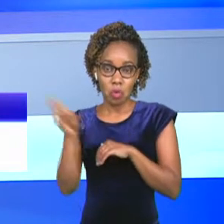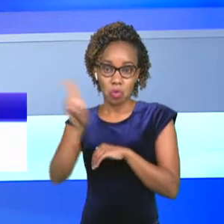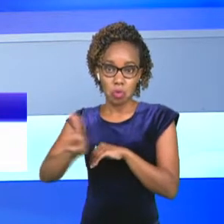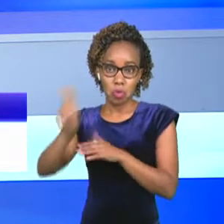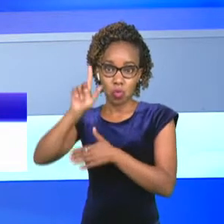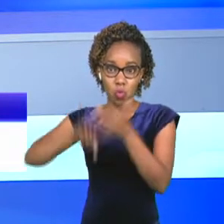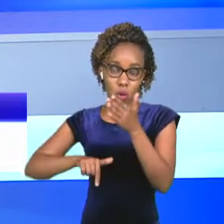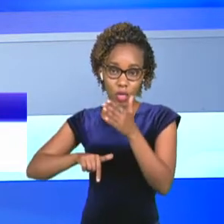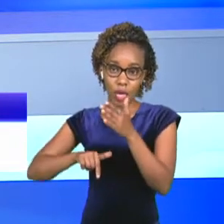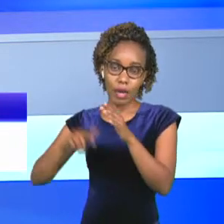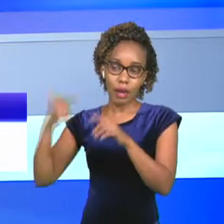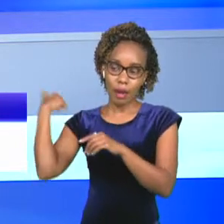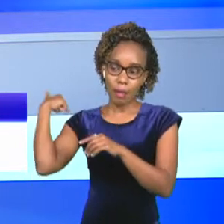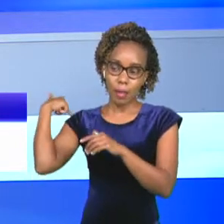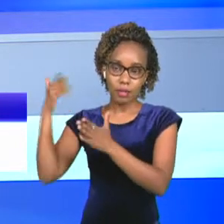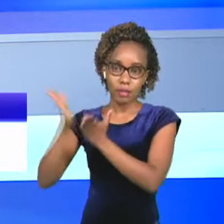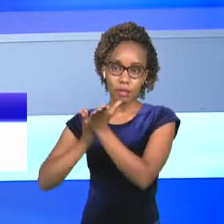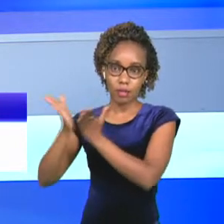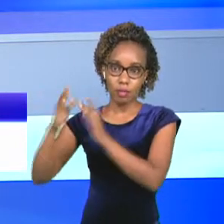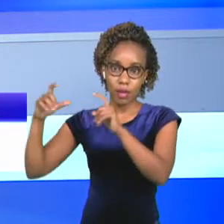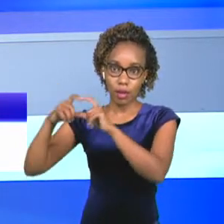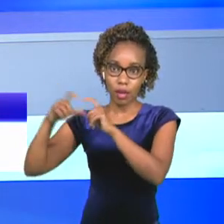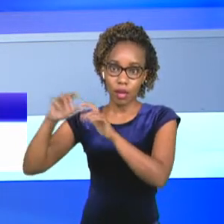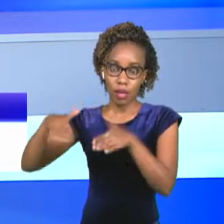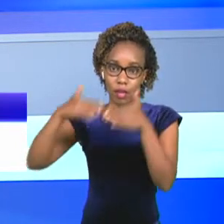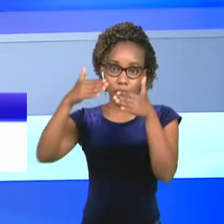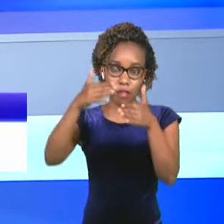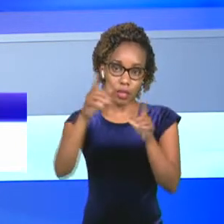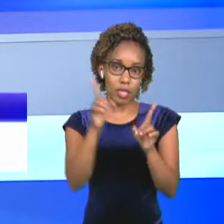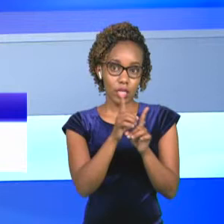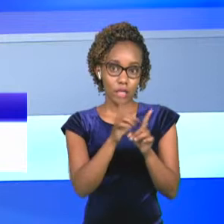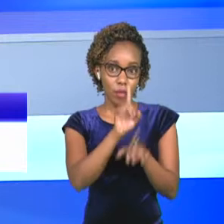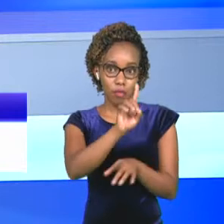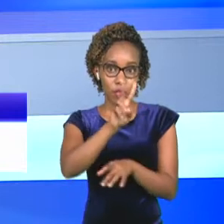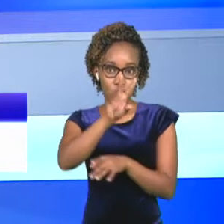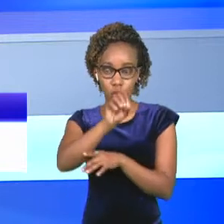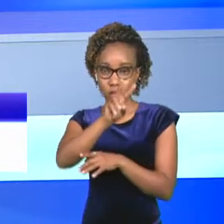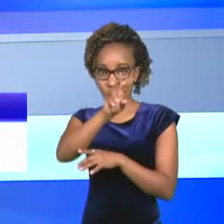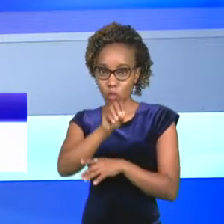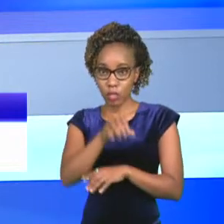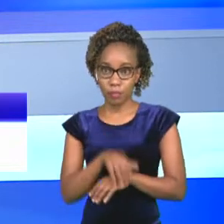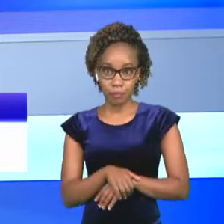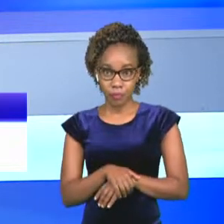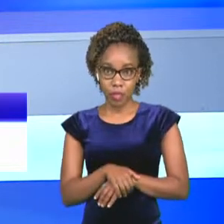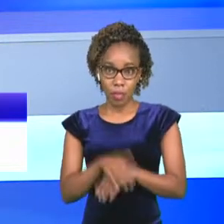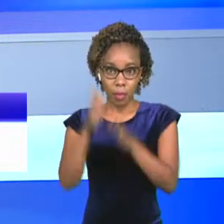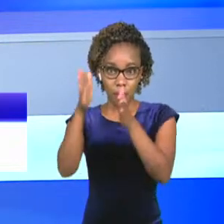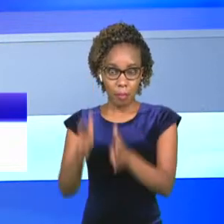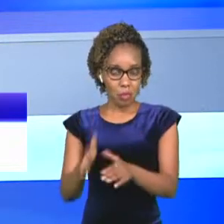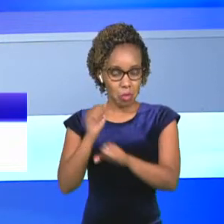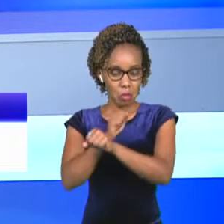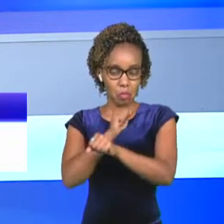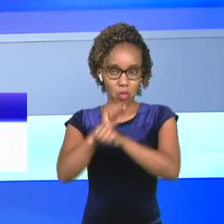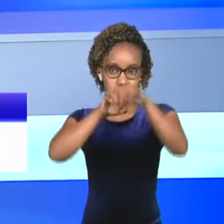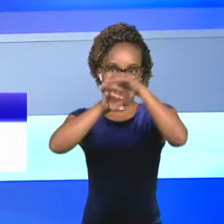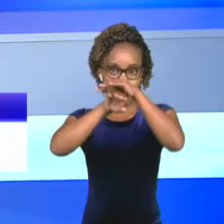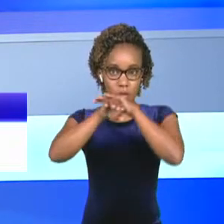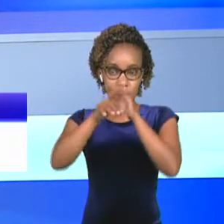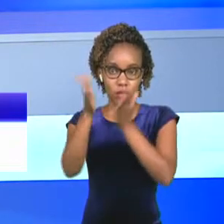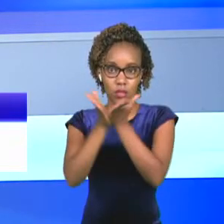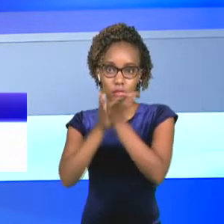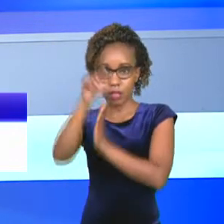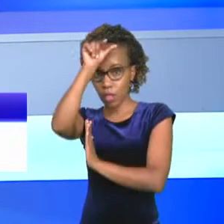the Huduma Namba cards to be issued from December 1st, 2020. Consequently, one will not access government services without the